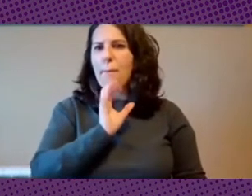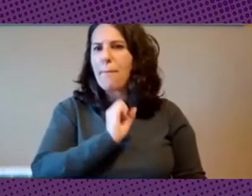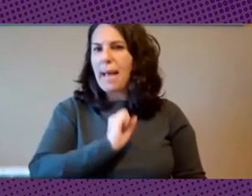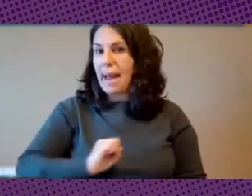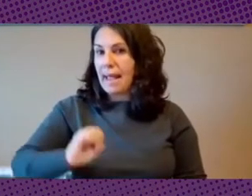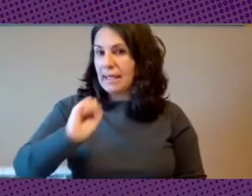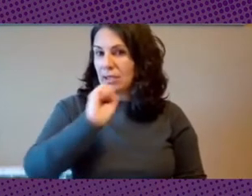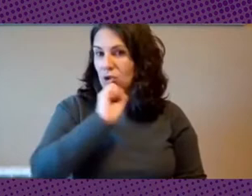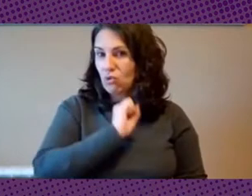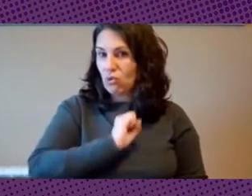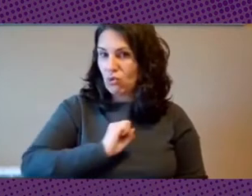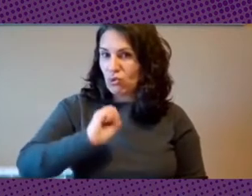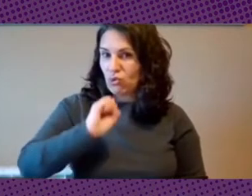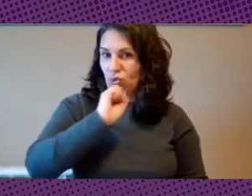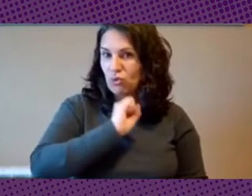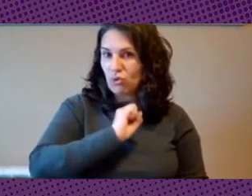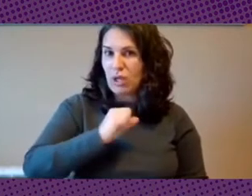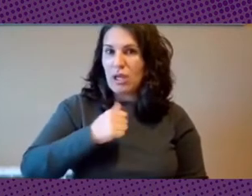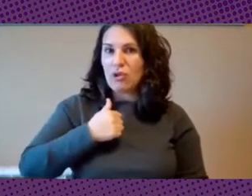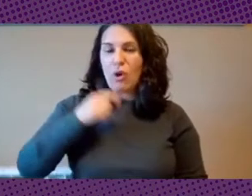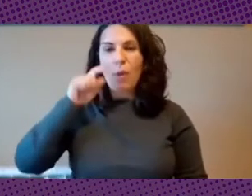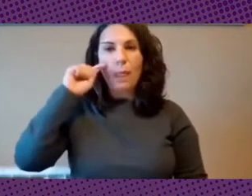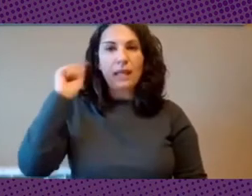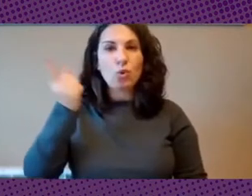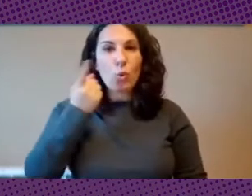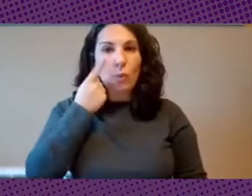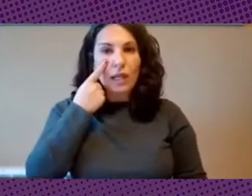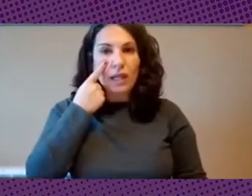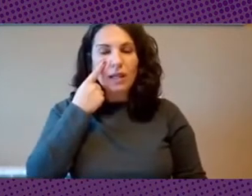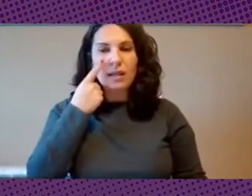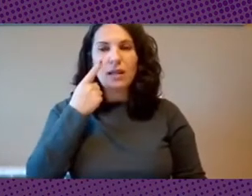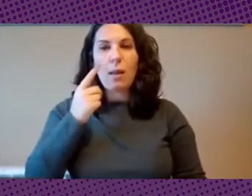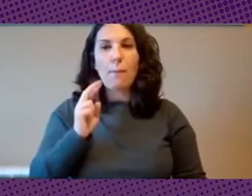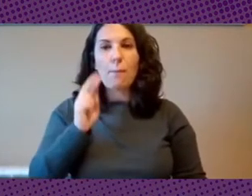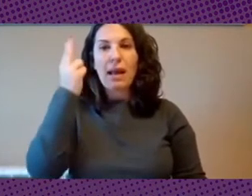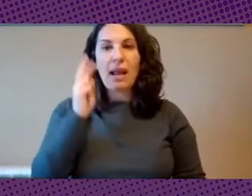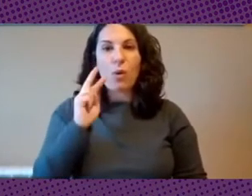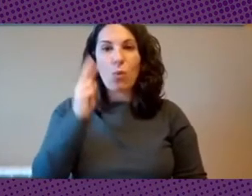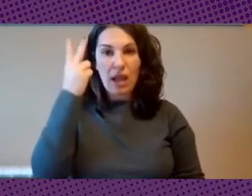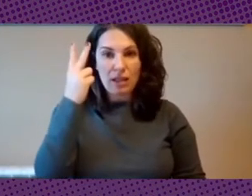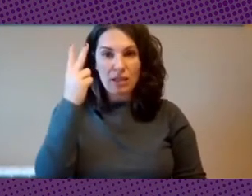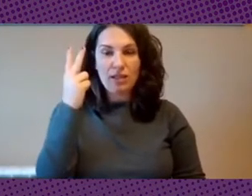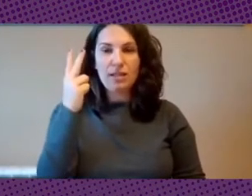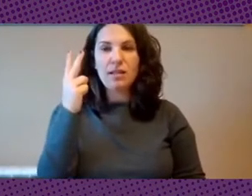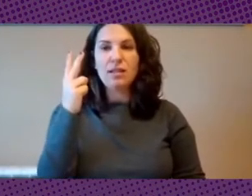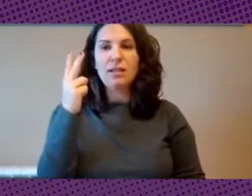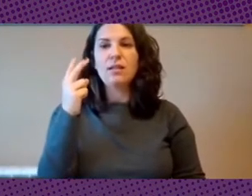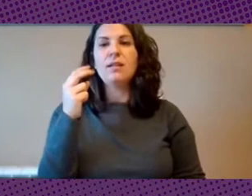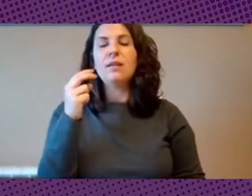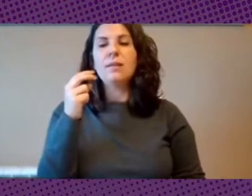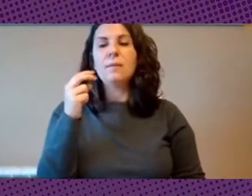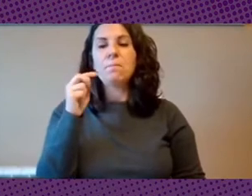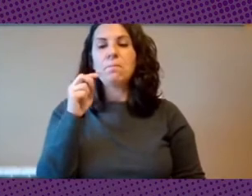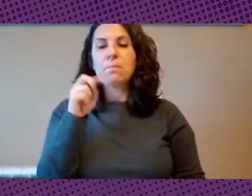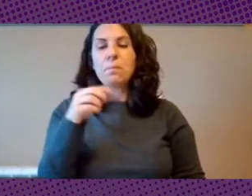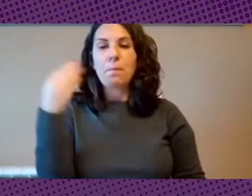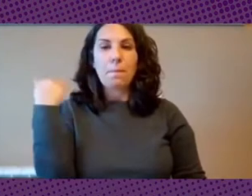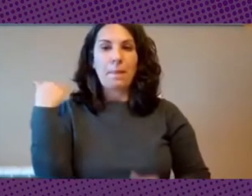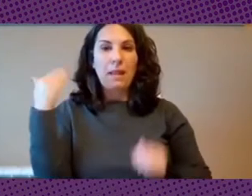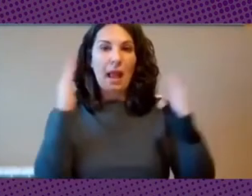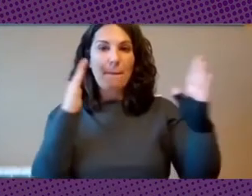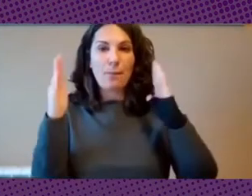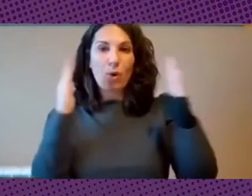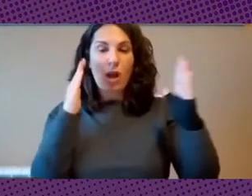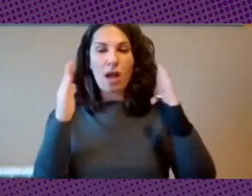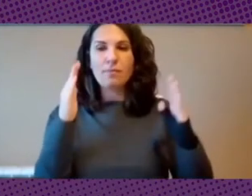administrations of the sort of progressive administrations had also used PPPs quite significantly. Right.